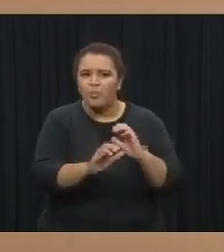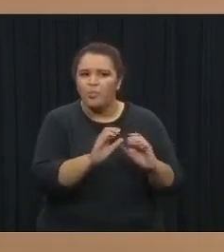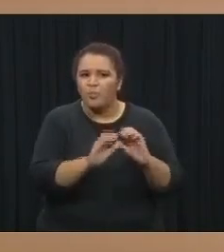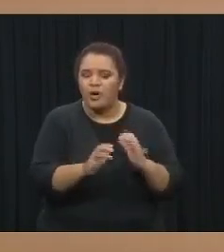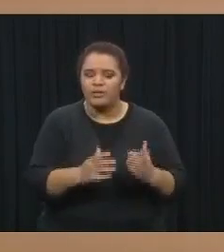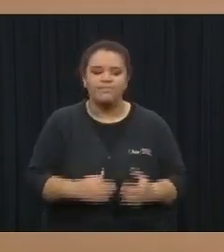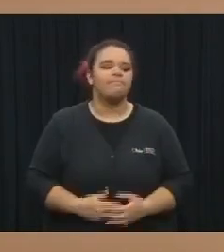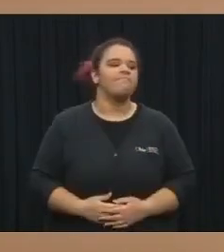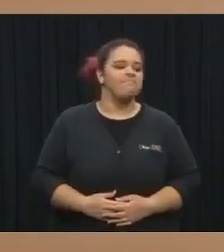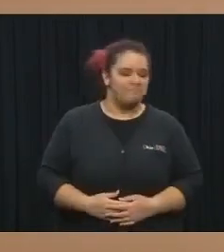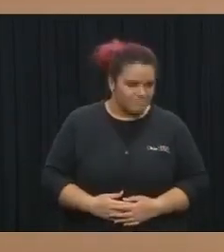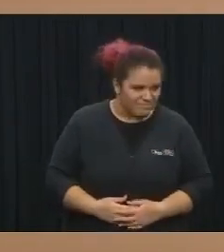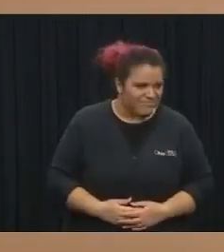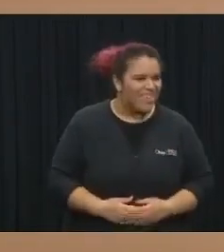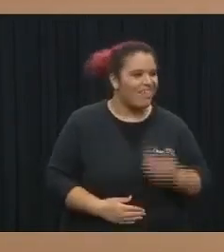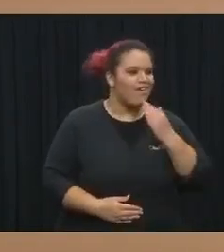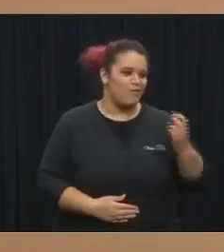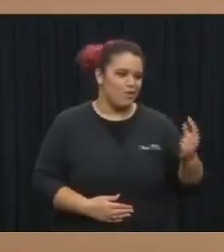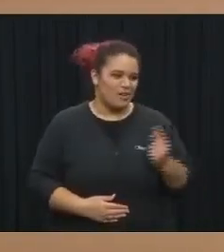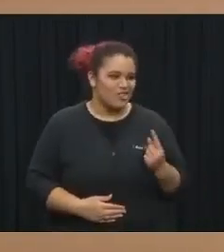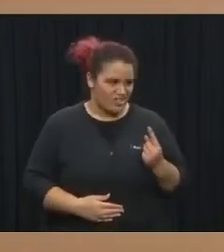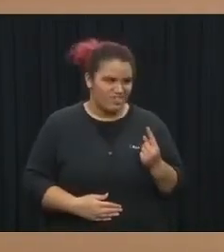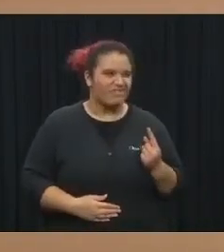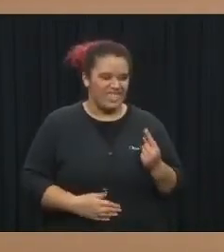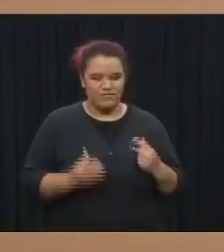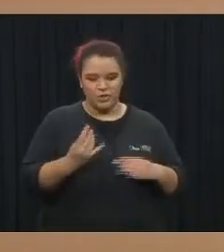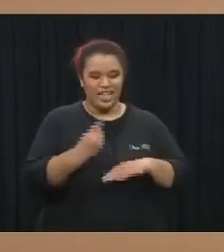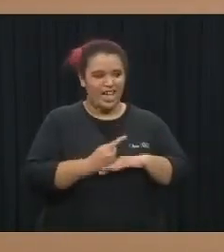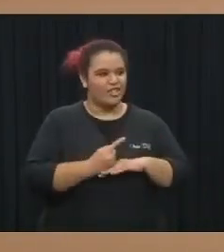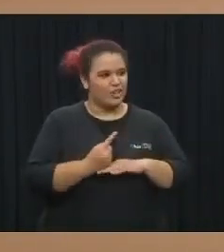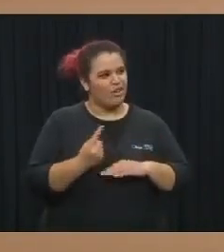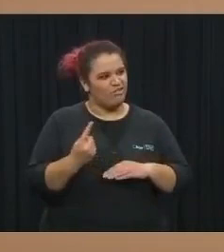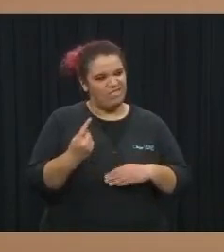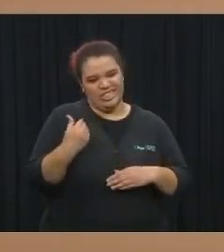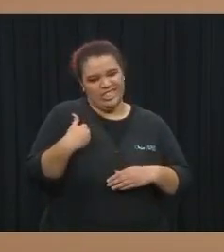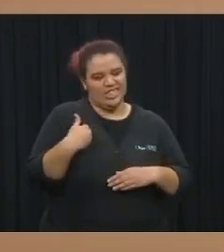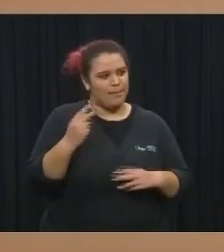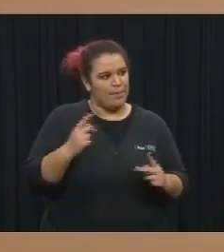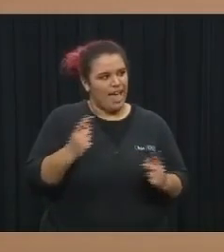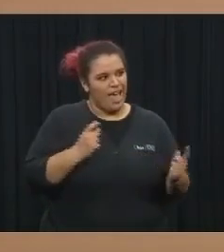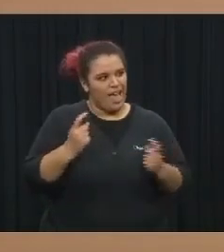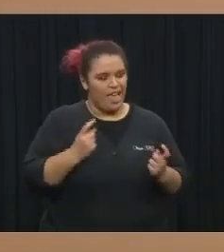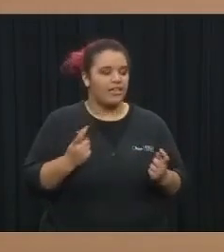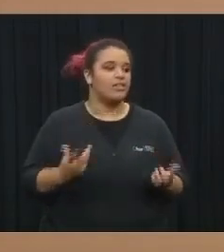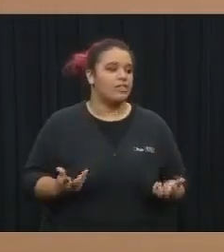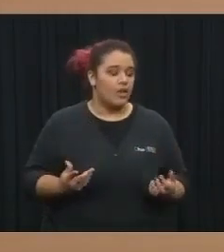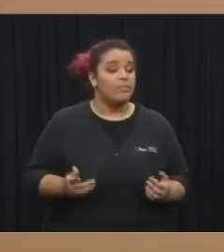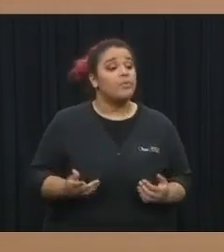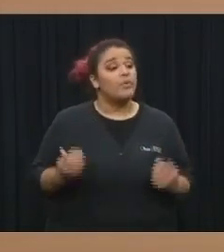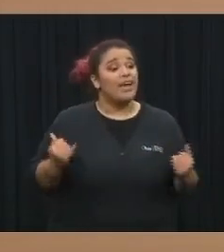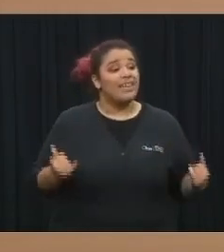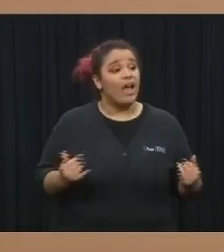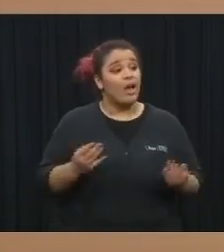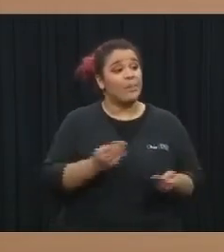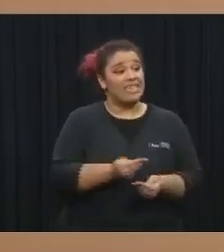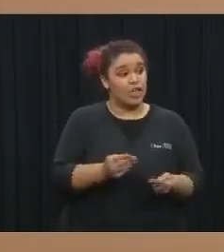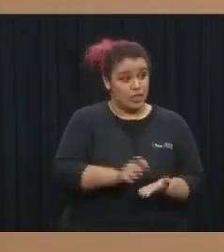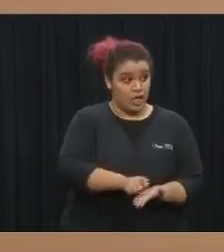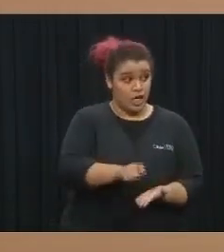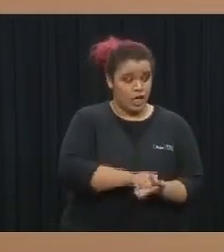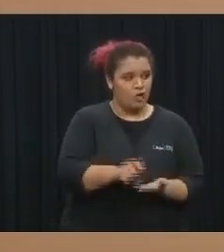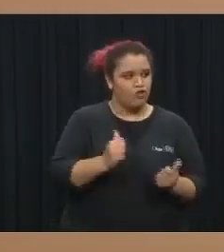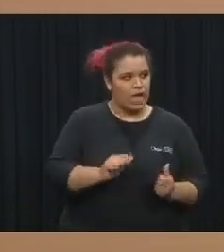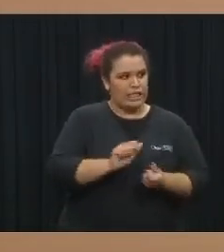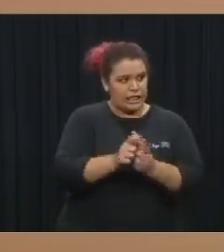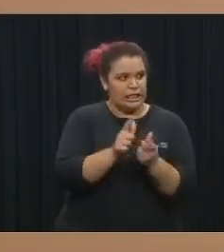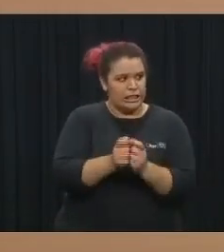a few days ago as well. So we are putting materials out in various languages as quickly as we can. Very early on